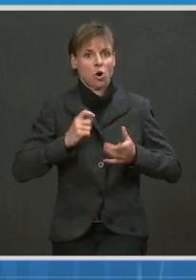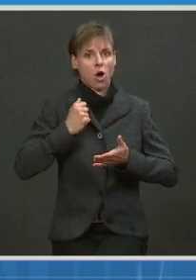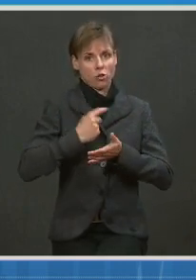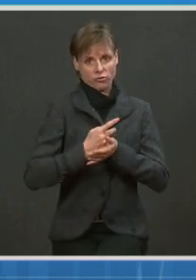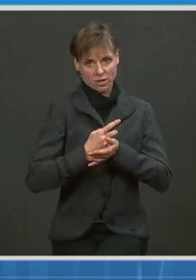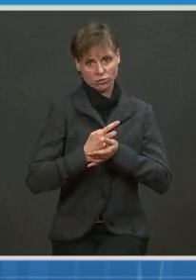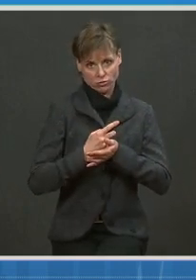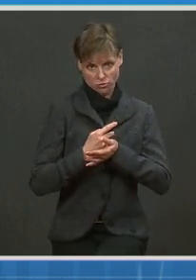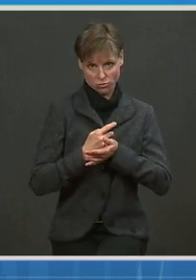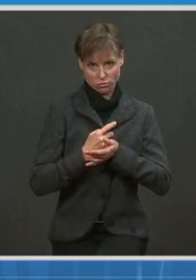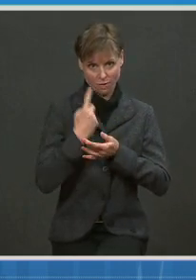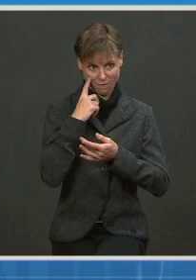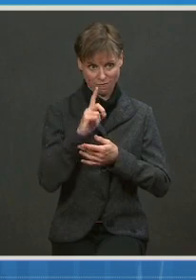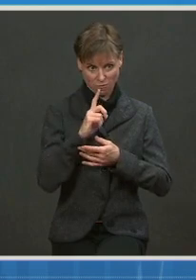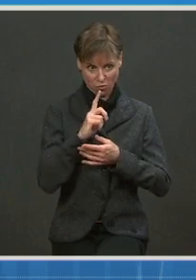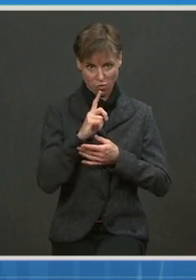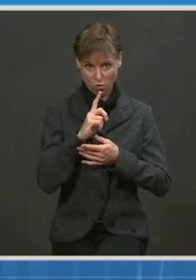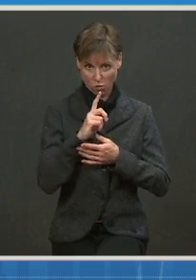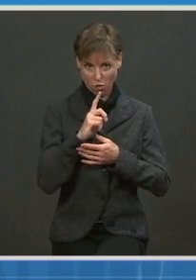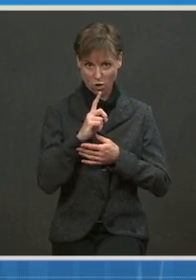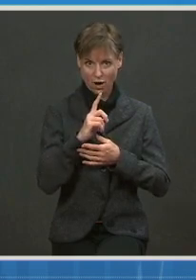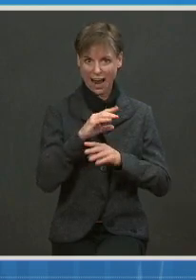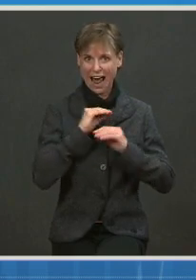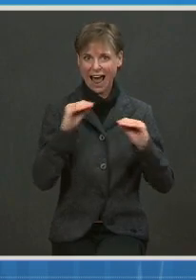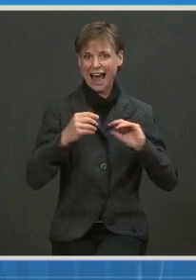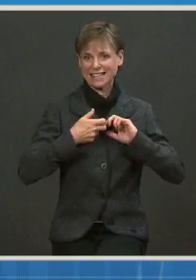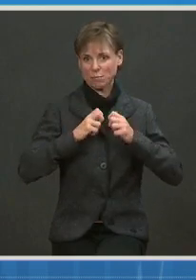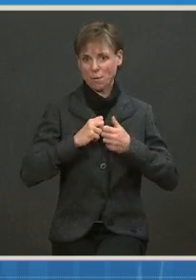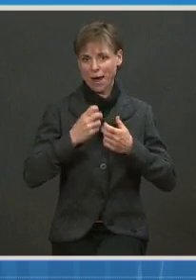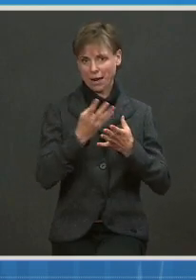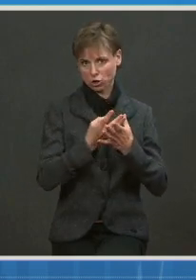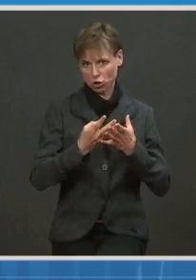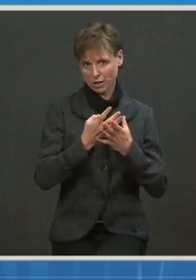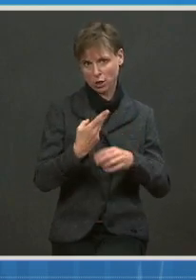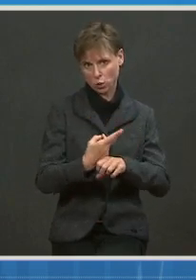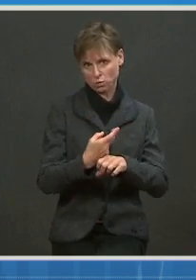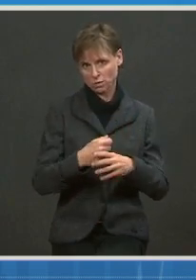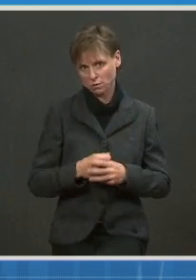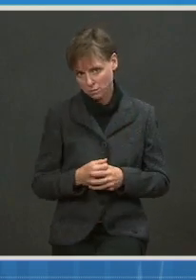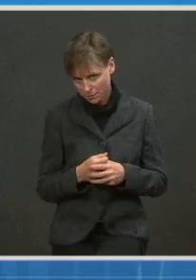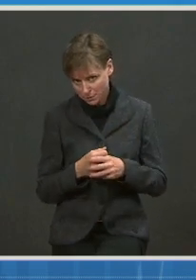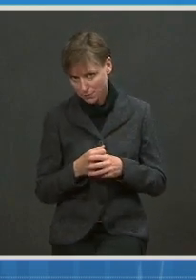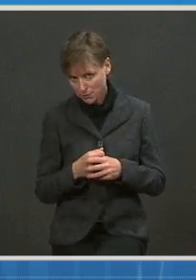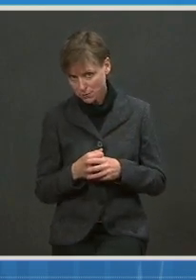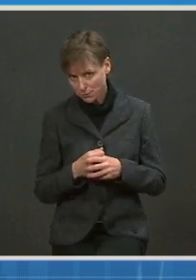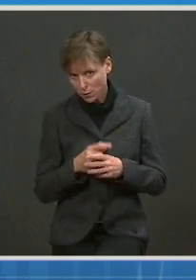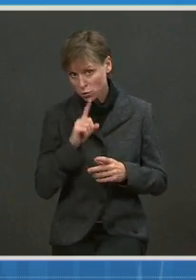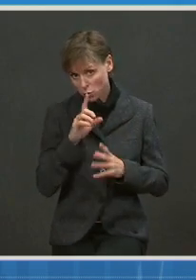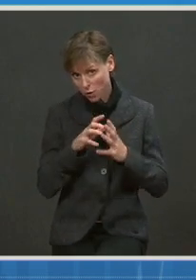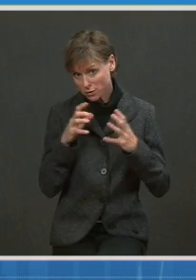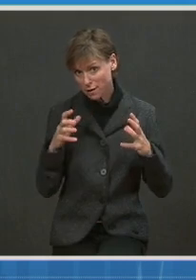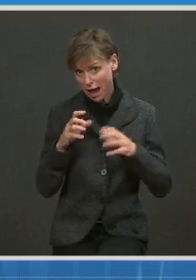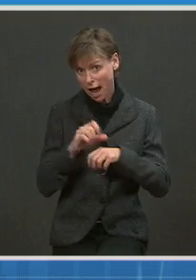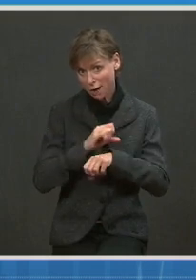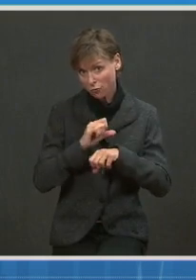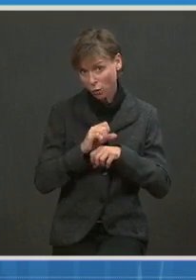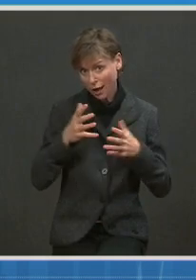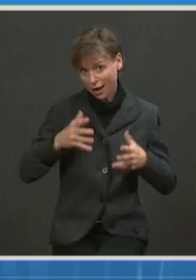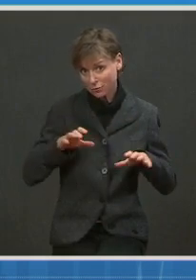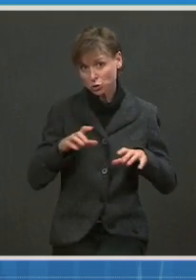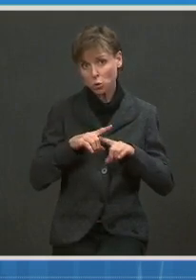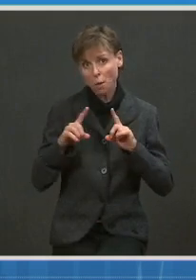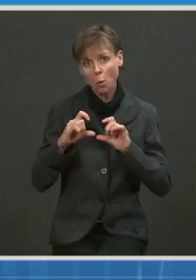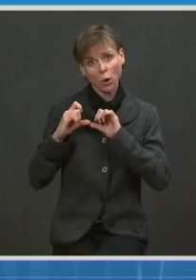for asymptomatic screening use. So again, much more work to do, but we are continuing to move forward on the policy environment